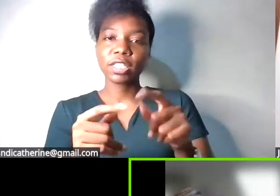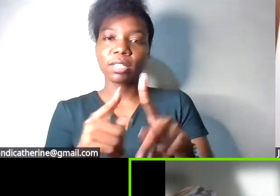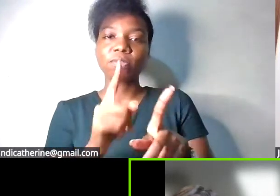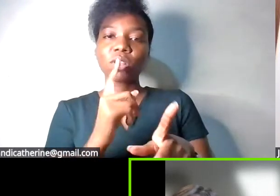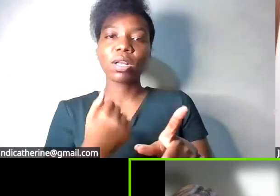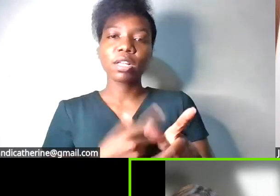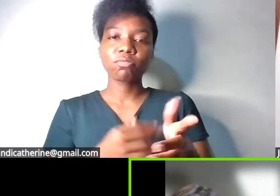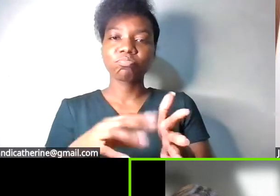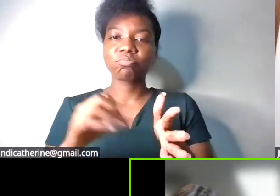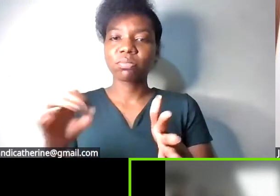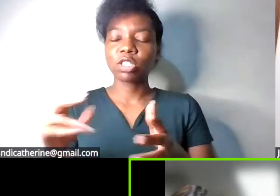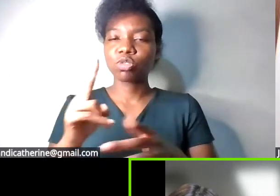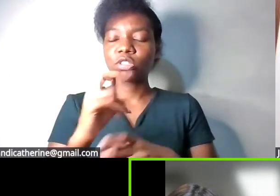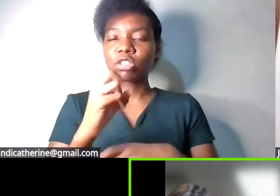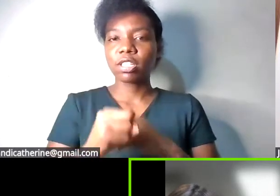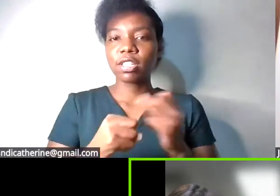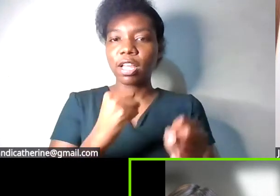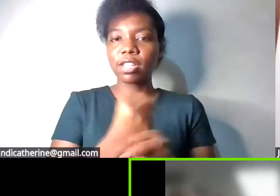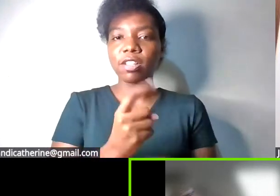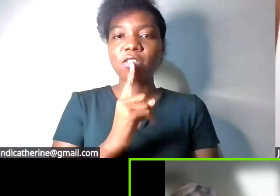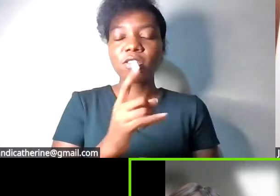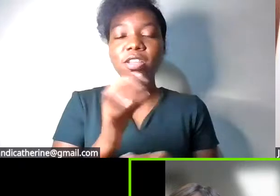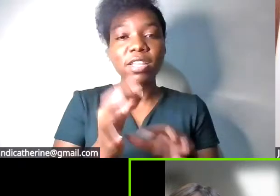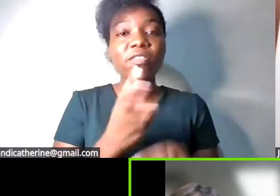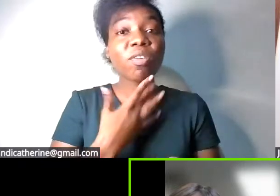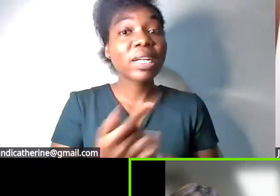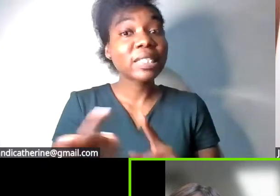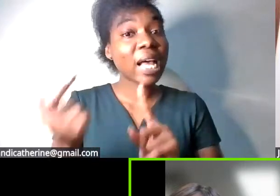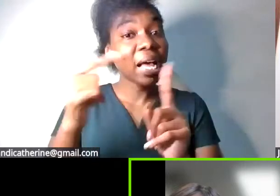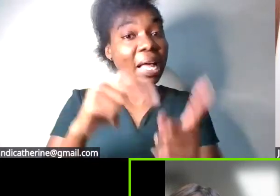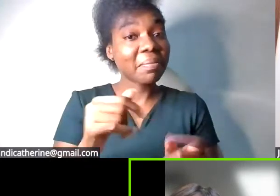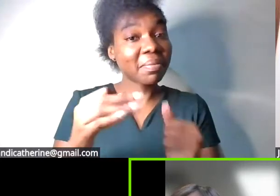another 2 years. So honestly, if they wanted to come here at age